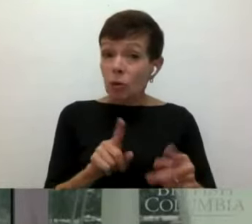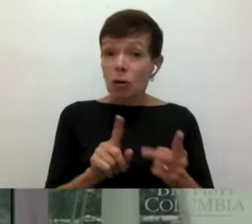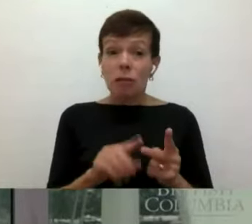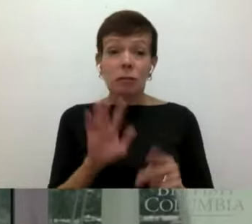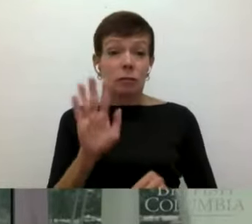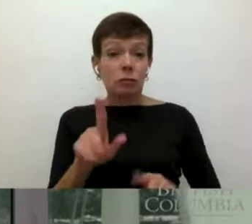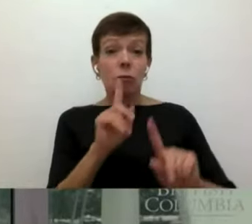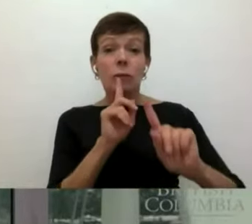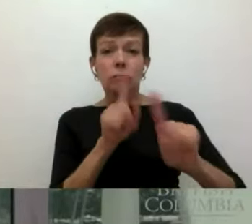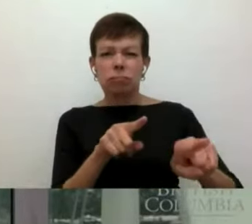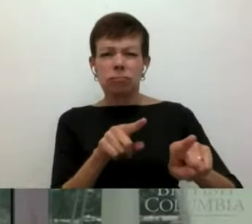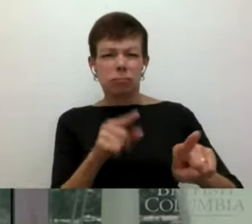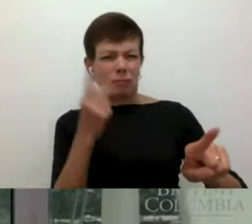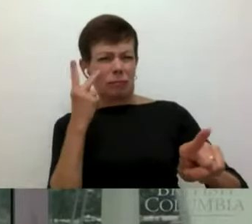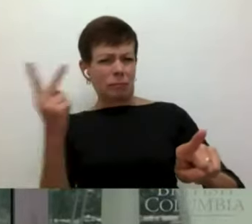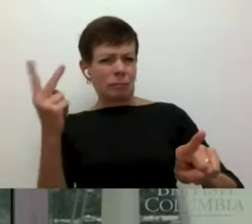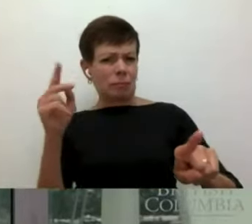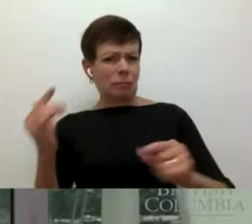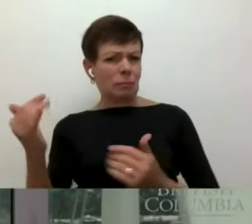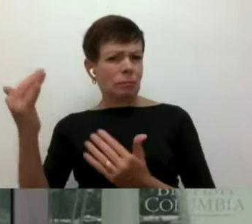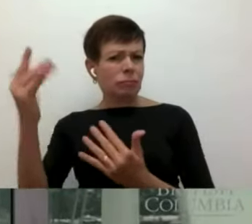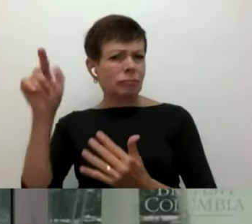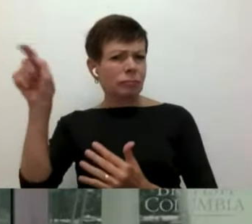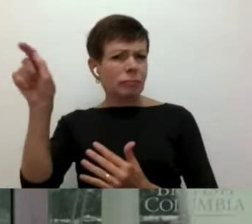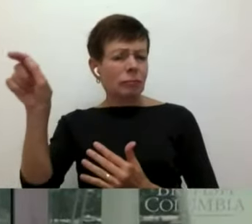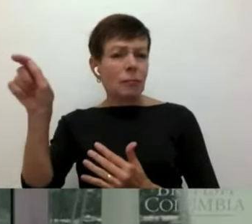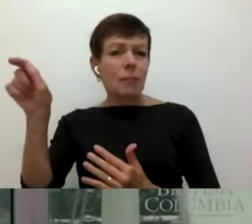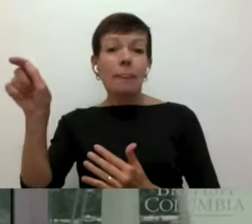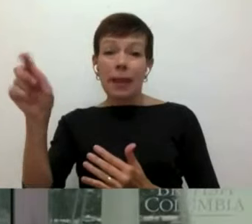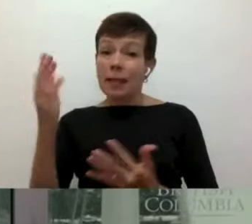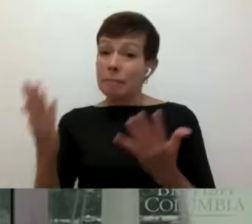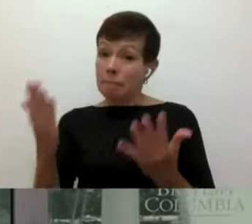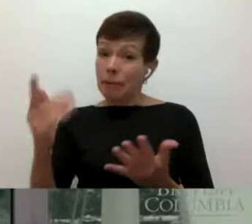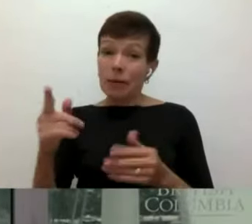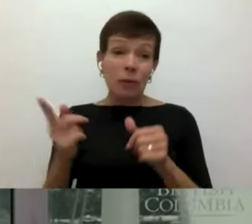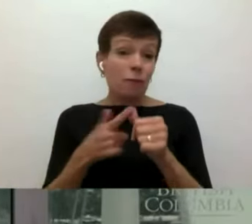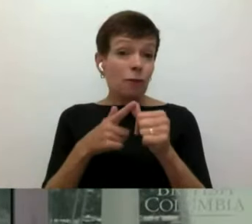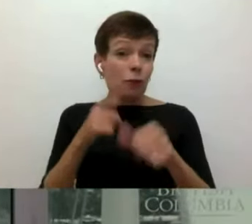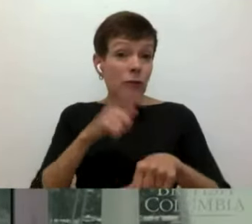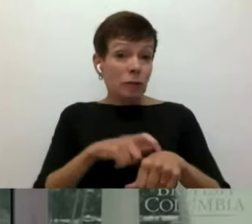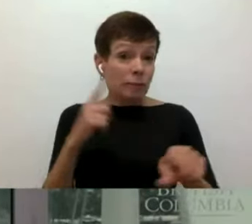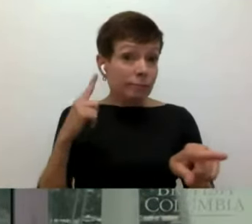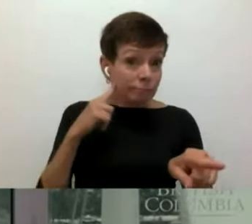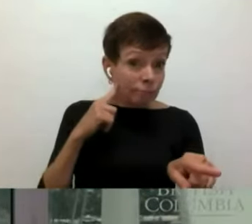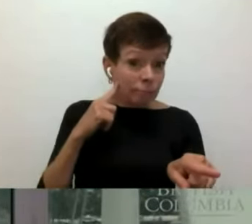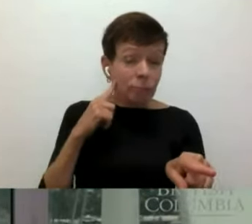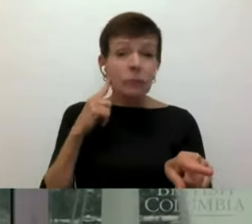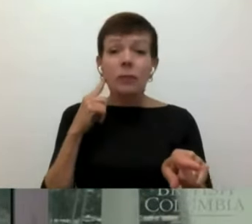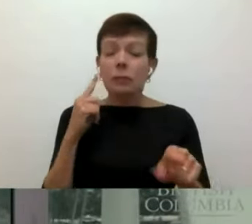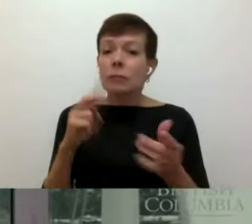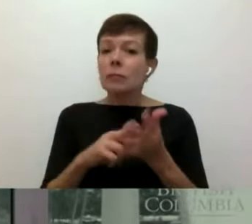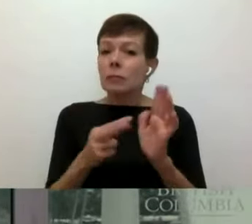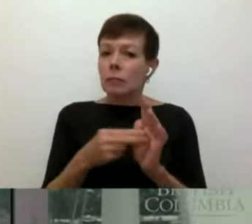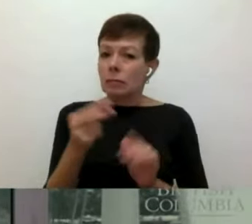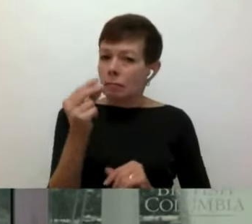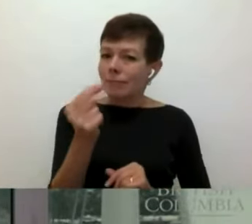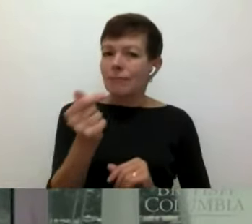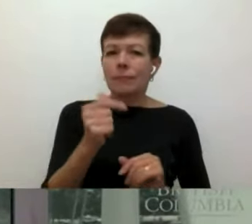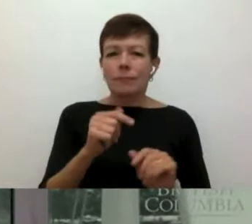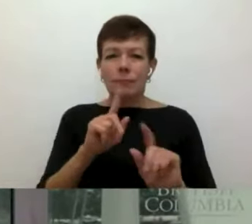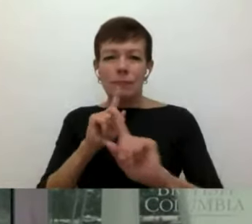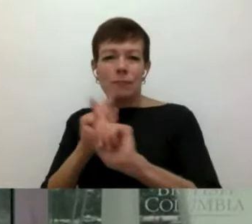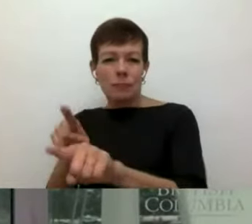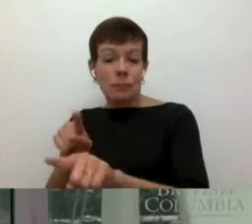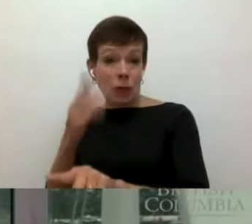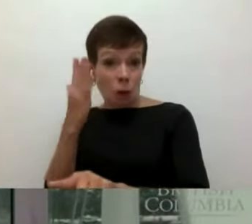operations. Your response in reporting a fire may be the first indication that the service has the fire and